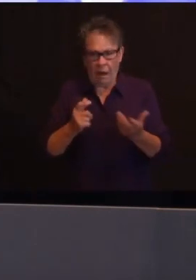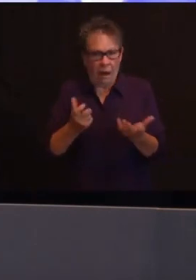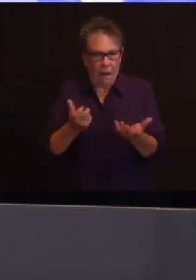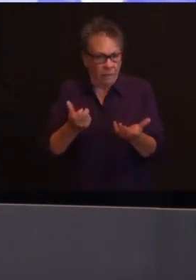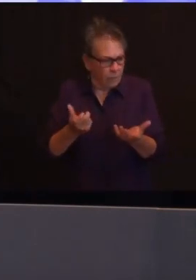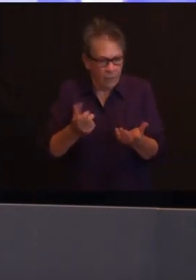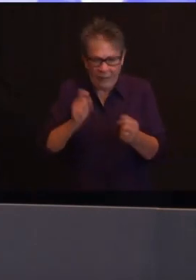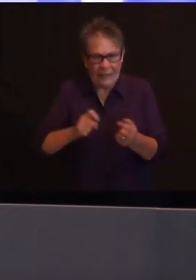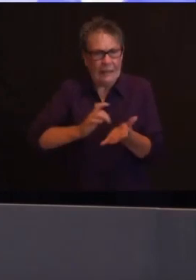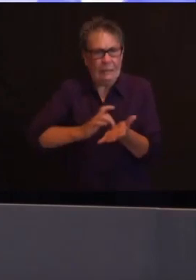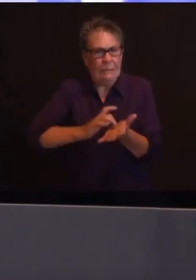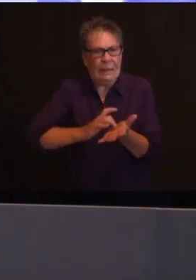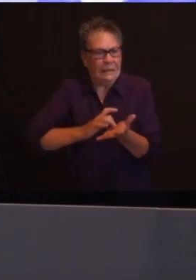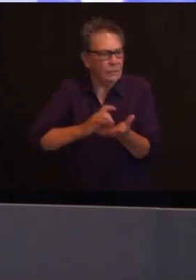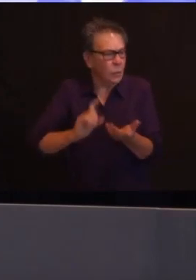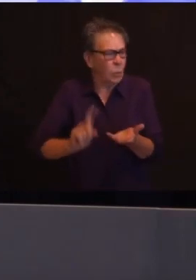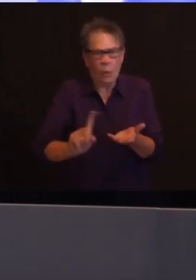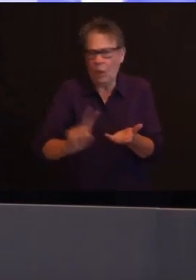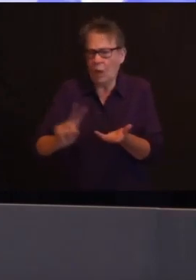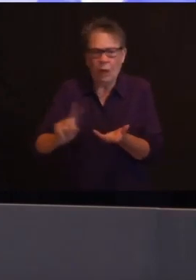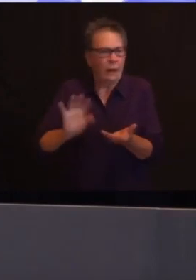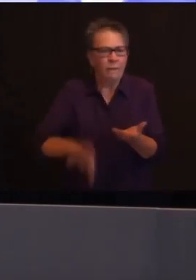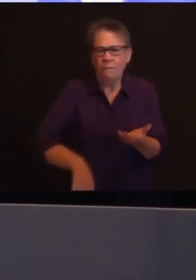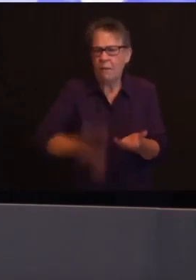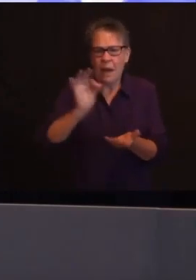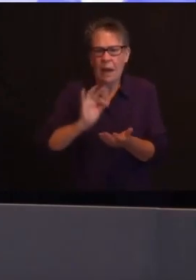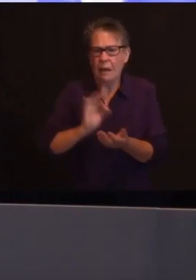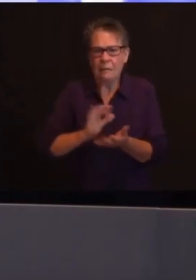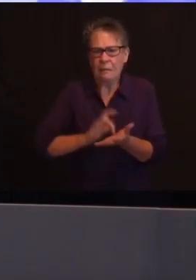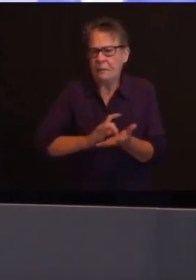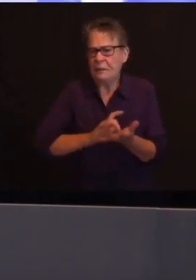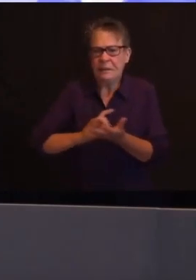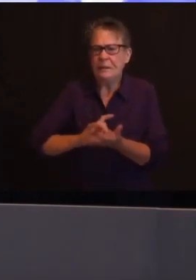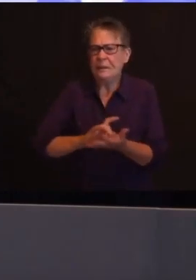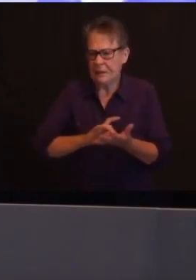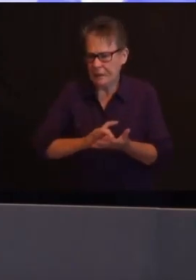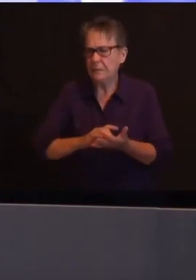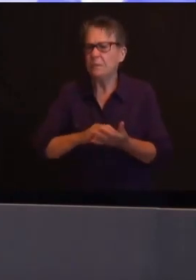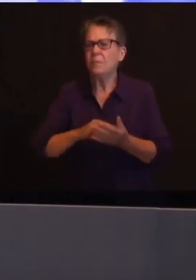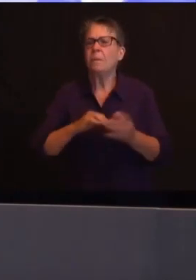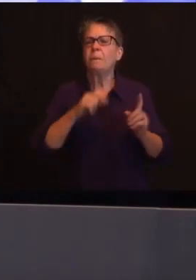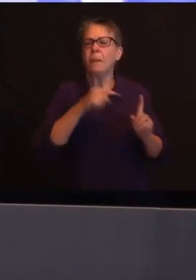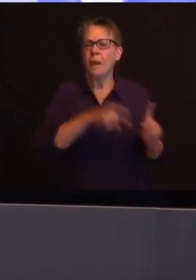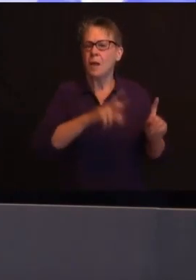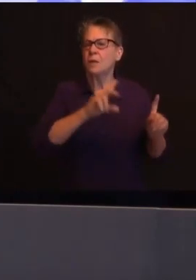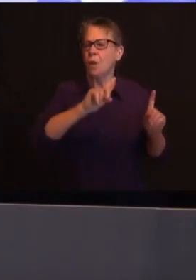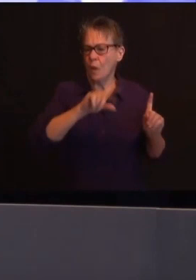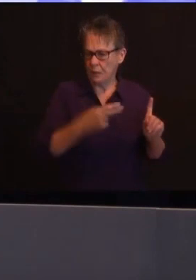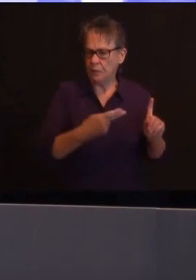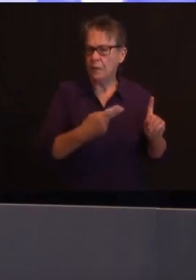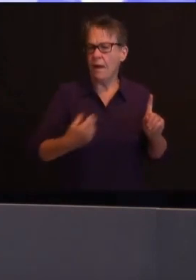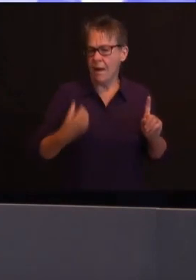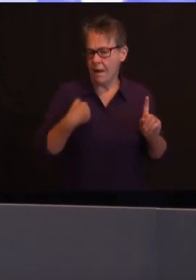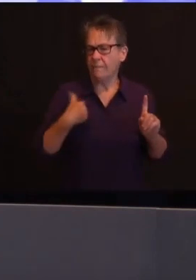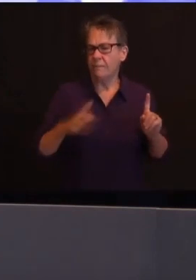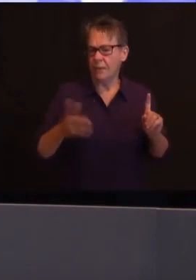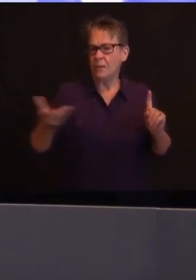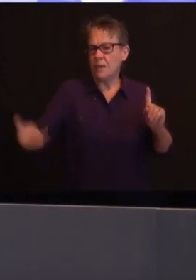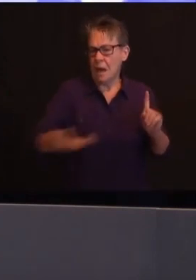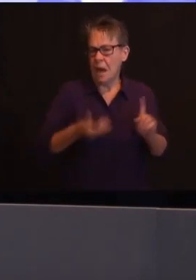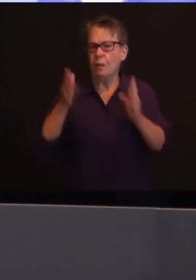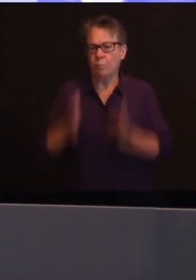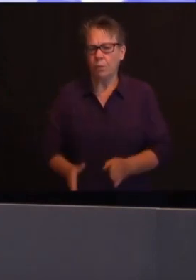hired a medical quarantine director to assist with placing these individuals safely.